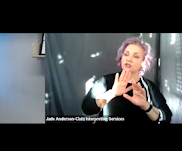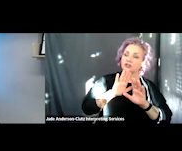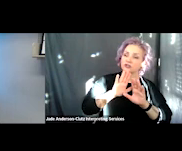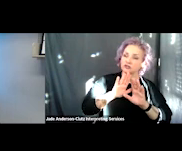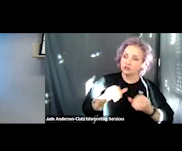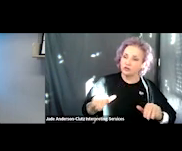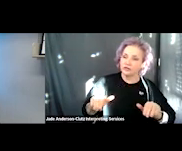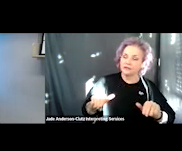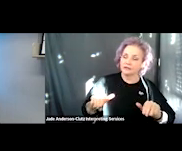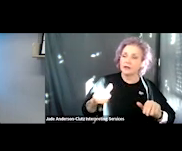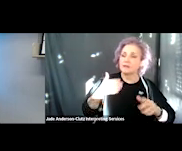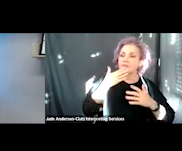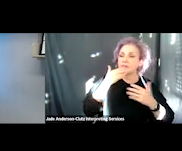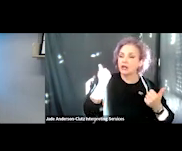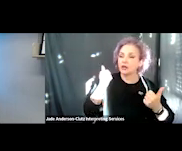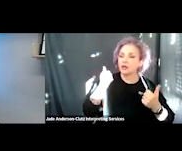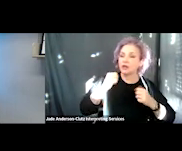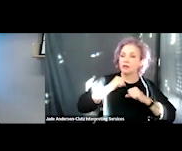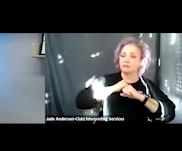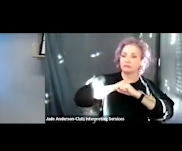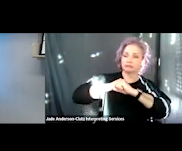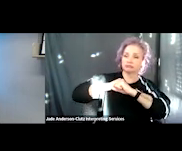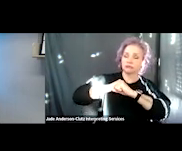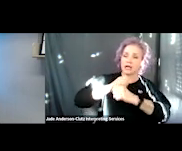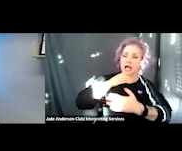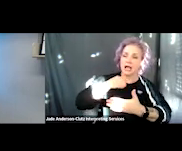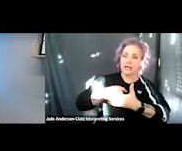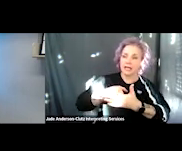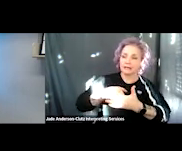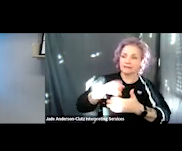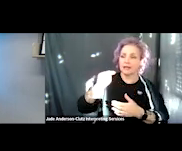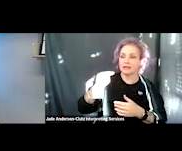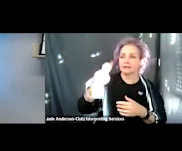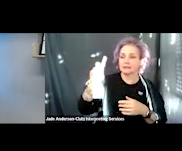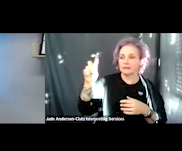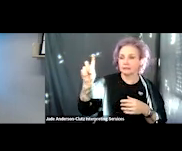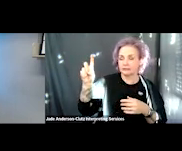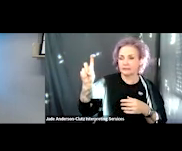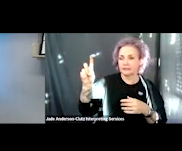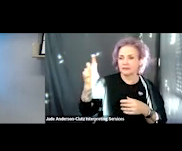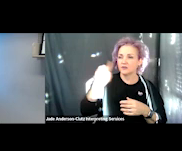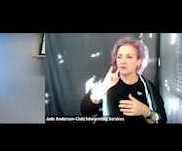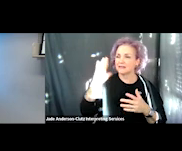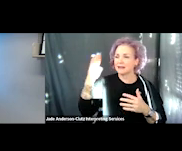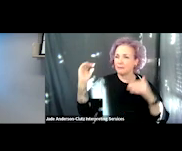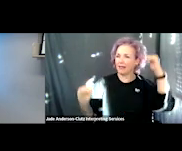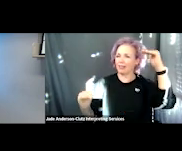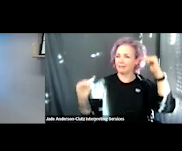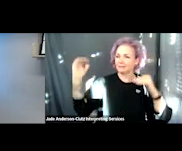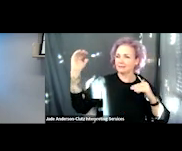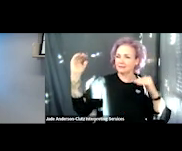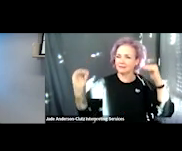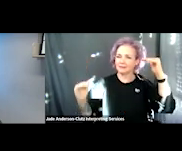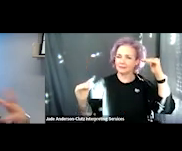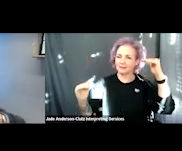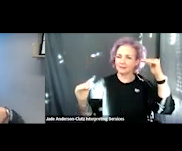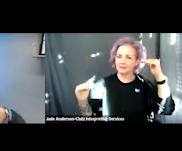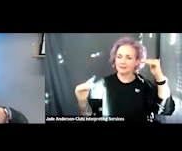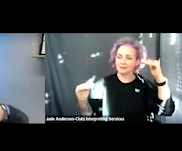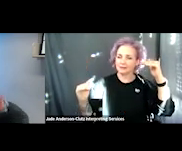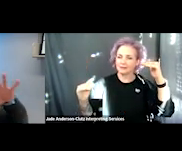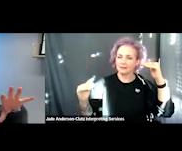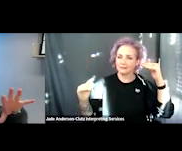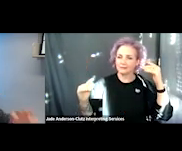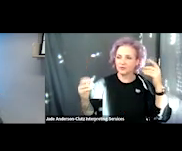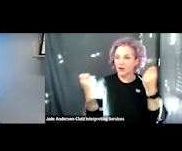where I'm going to sort of take away. So what you see on this figure is all environmental risk factors, so things that happen in the environment. So what I